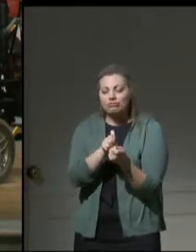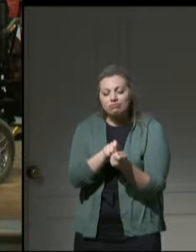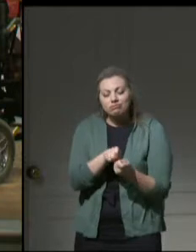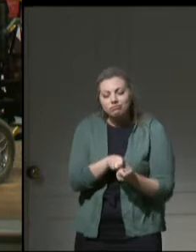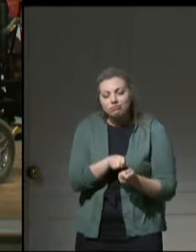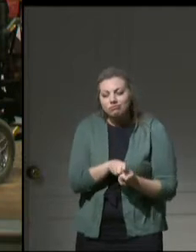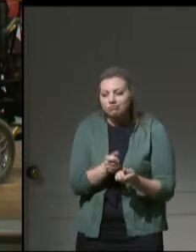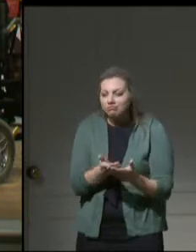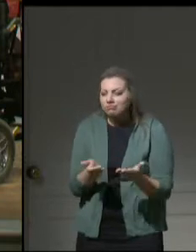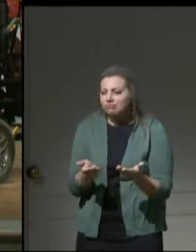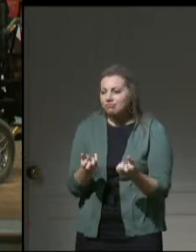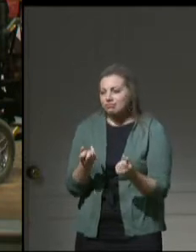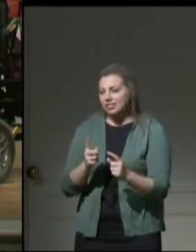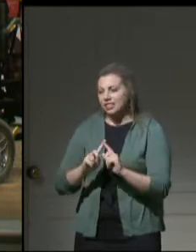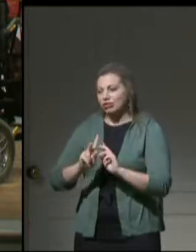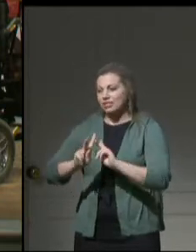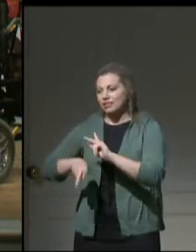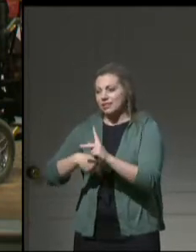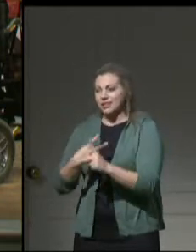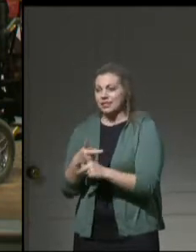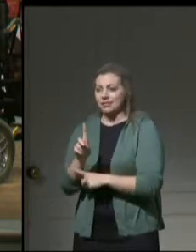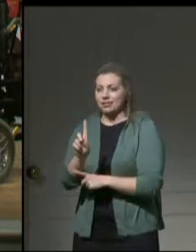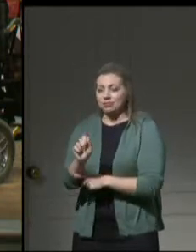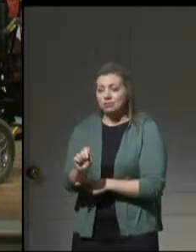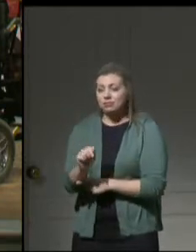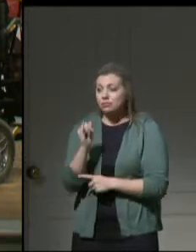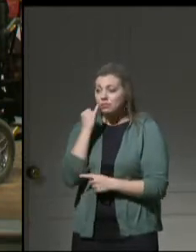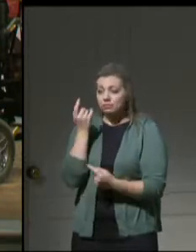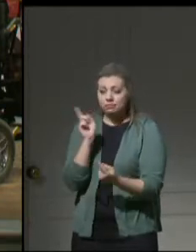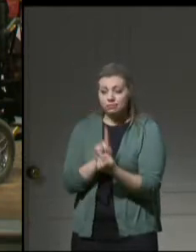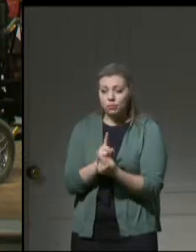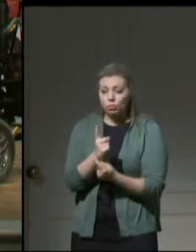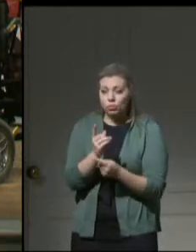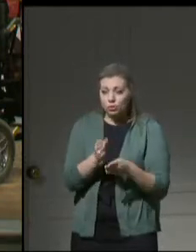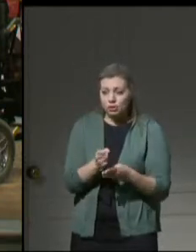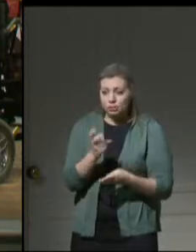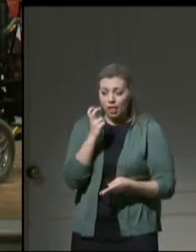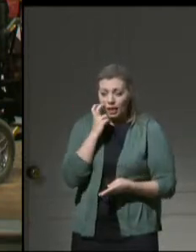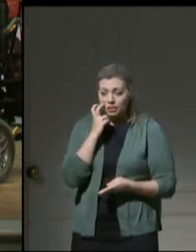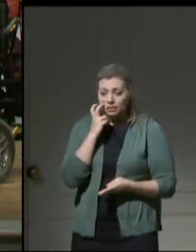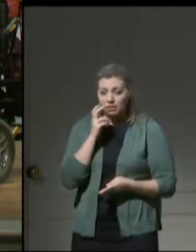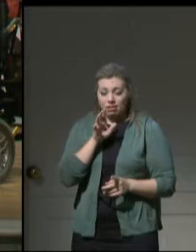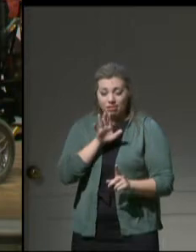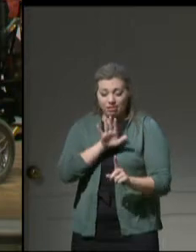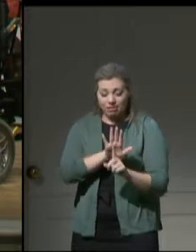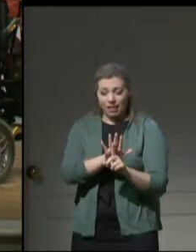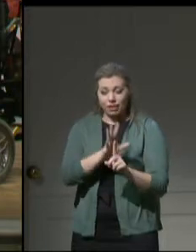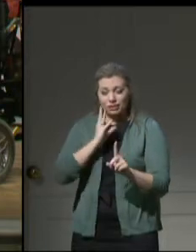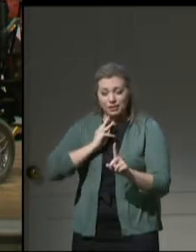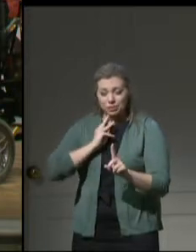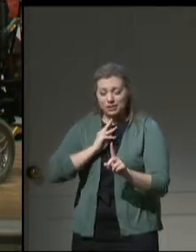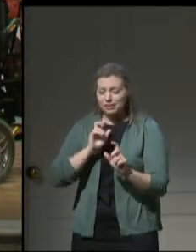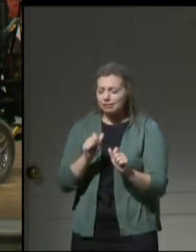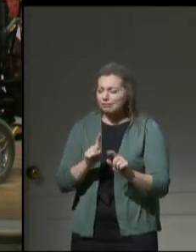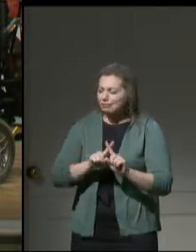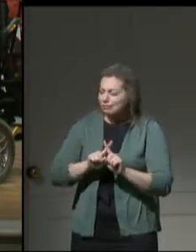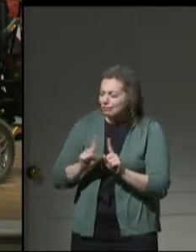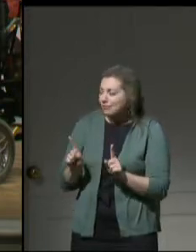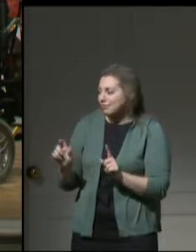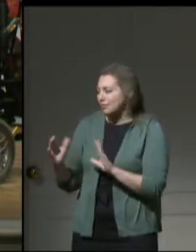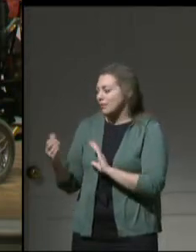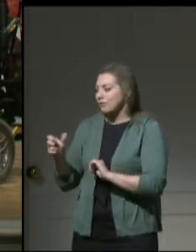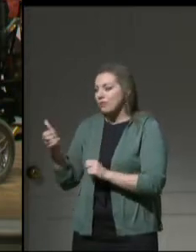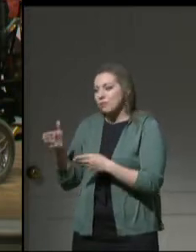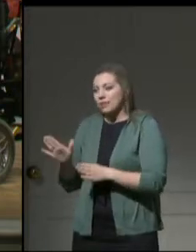different versions of disability. If you've met one person who's blind, that person's experience can be very, very different than another